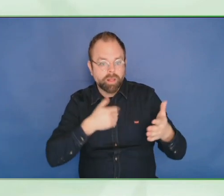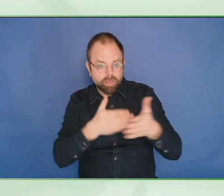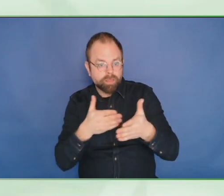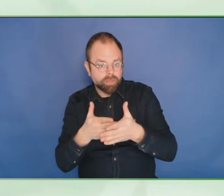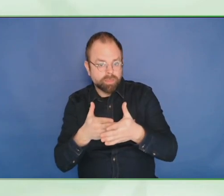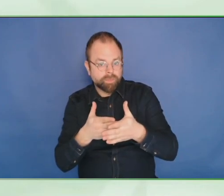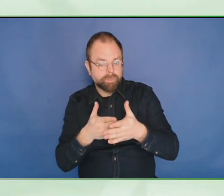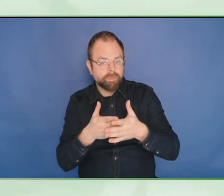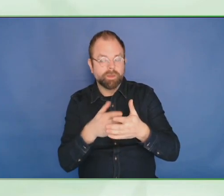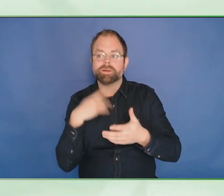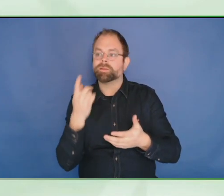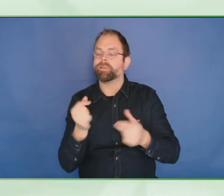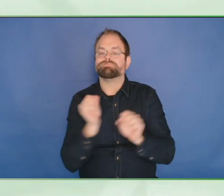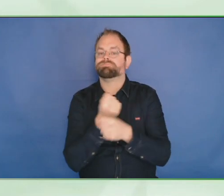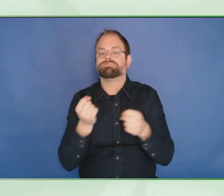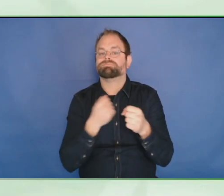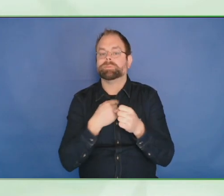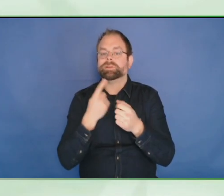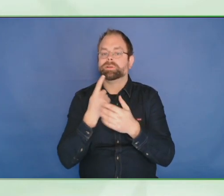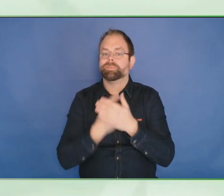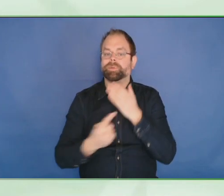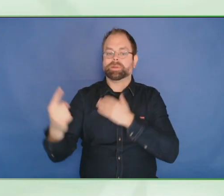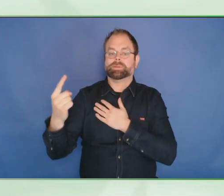reality. But ALNOUR decided to change that.